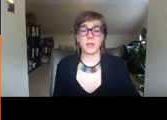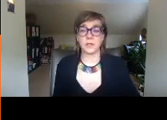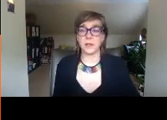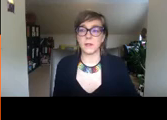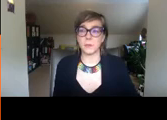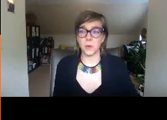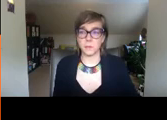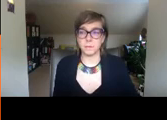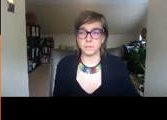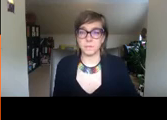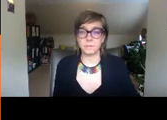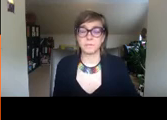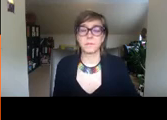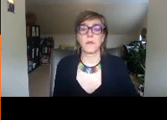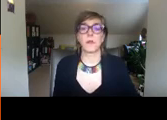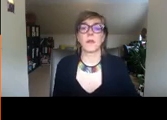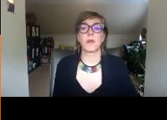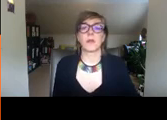understand how things got to this point.